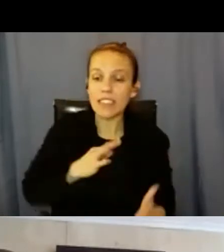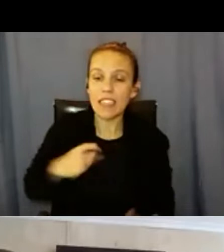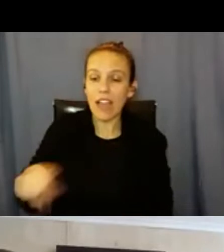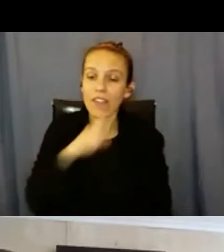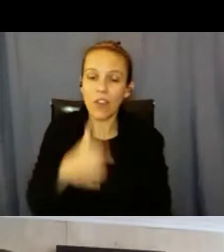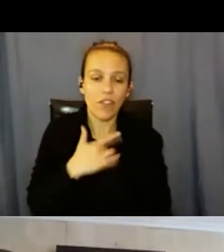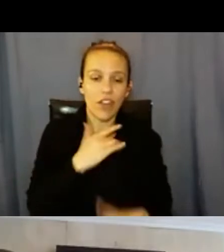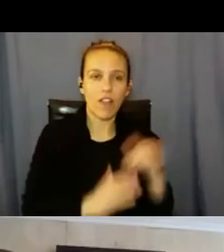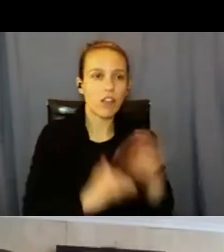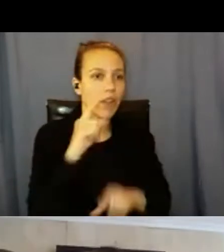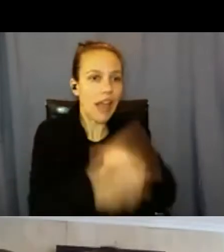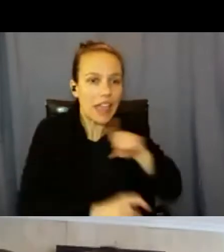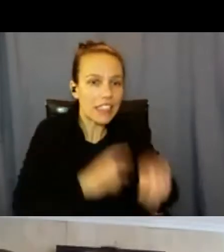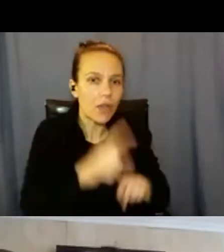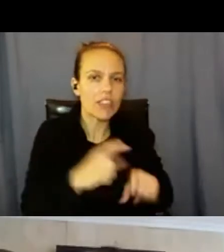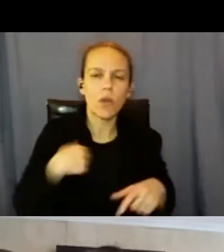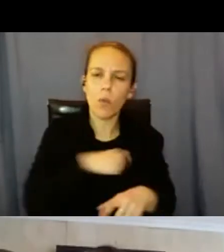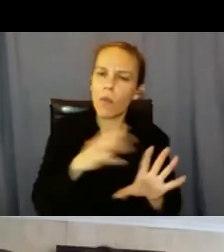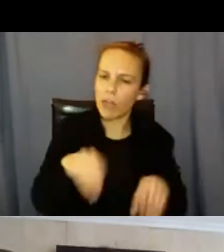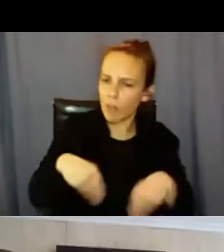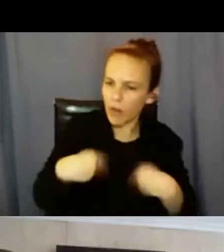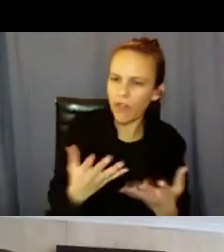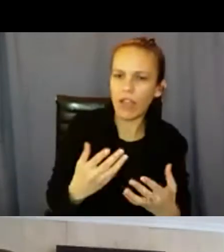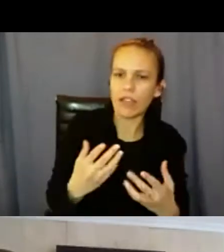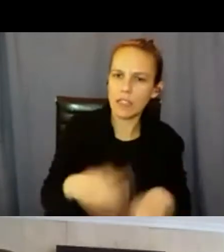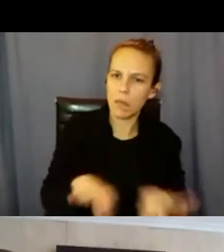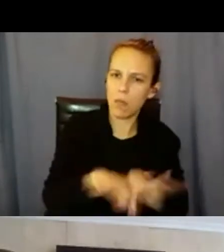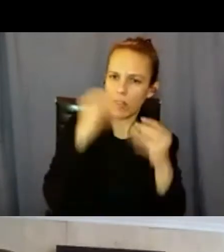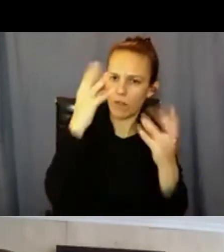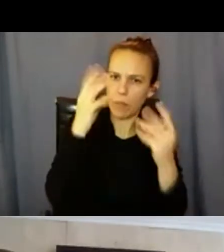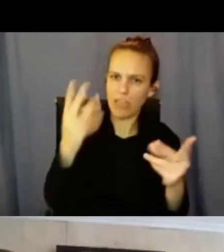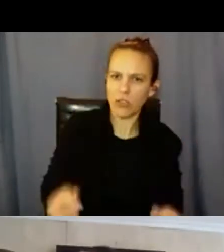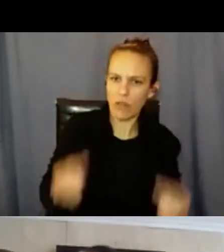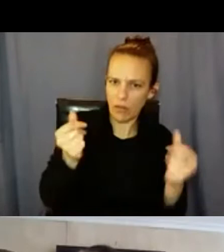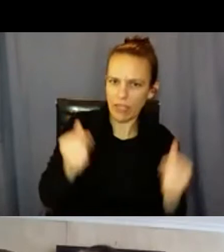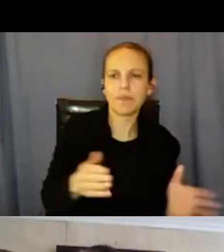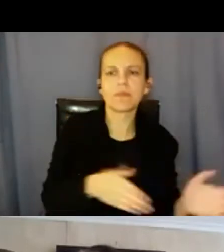want to provide this really valuable information right up front. Next slide, please.